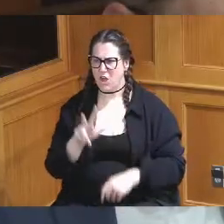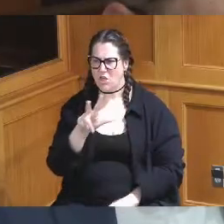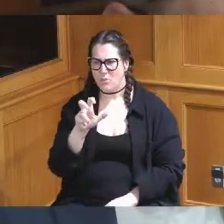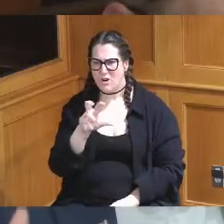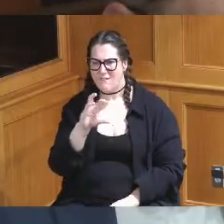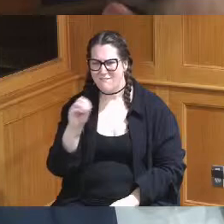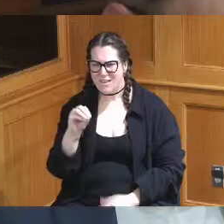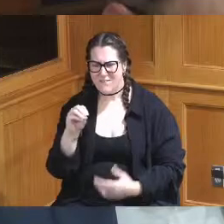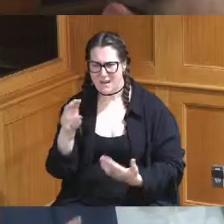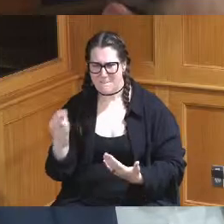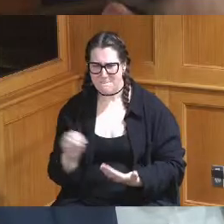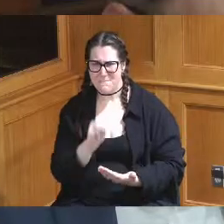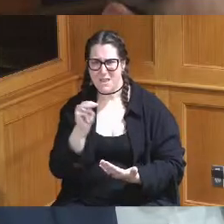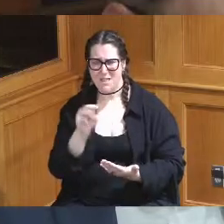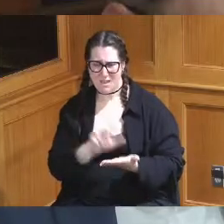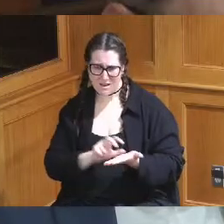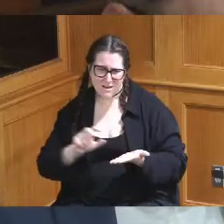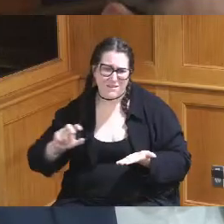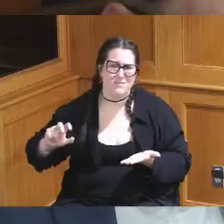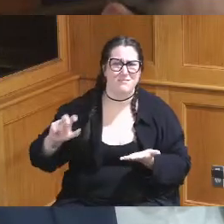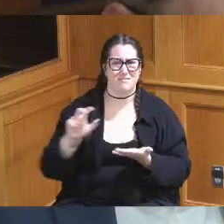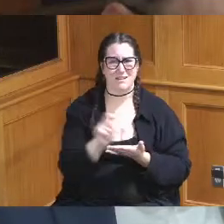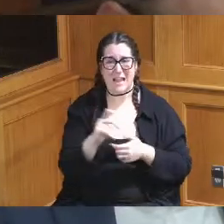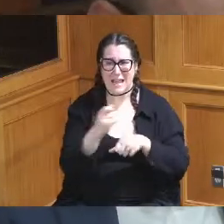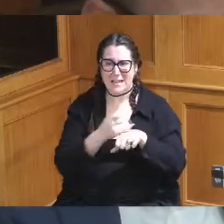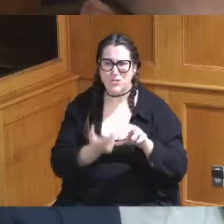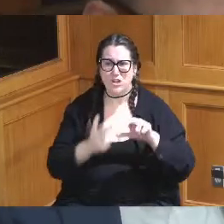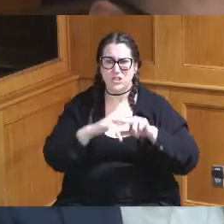$350 million plus interest.